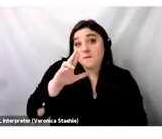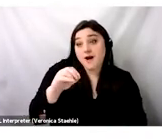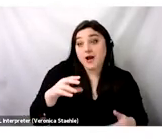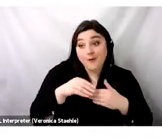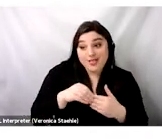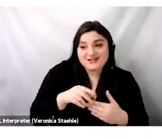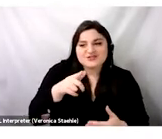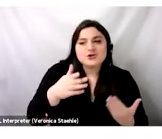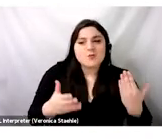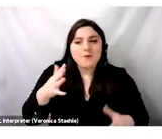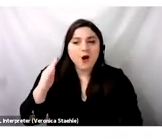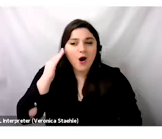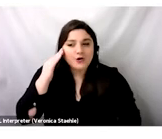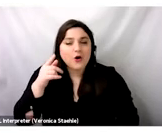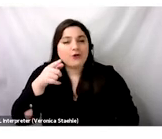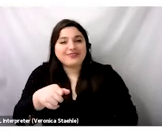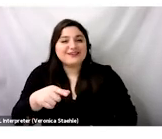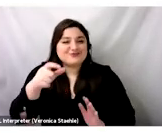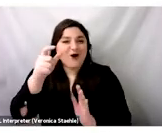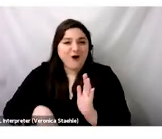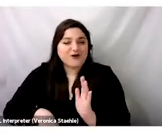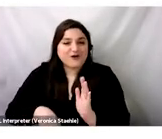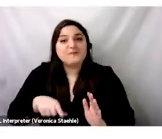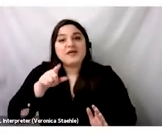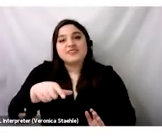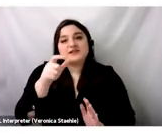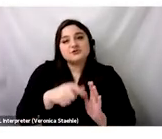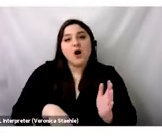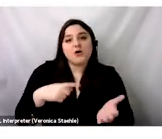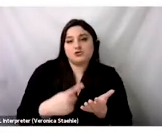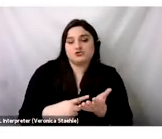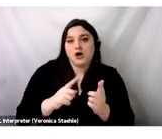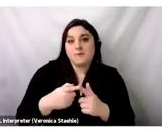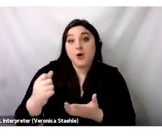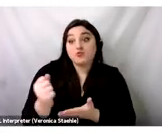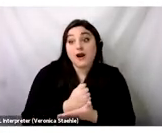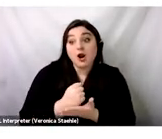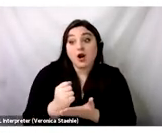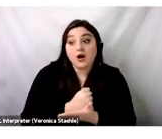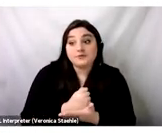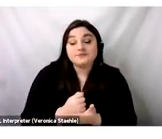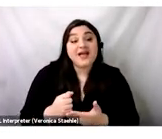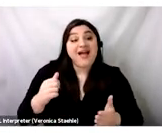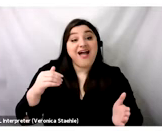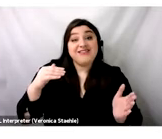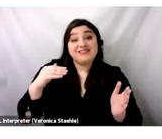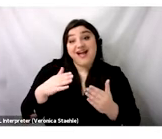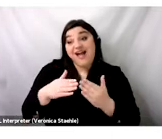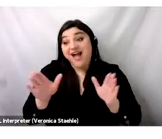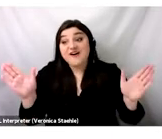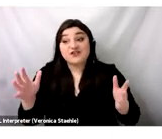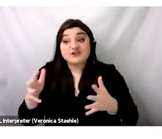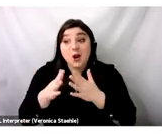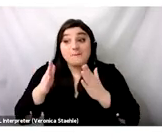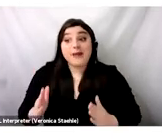a couple of months ago or maybe last year that was talking about the credit card, right? Like the average American adult ingests enough plastic that is basically